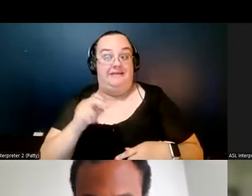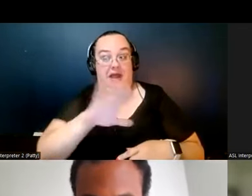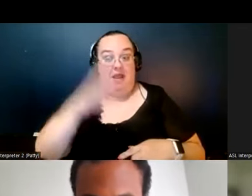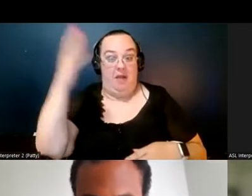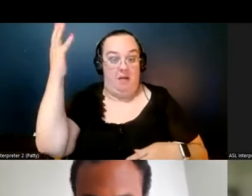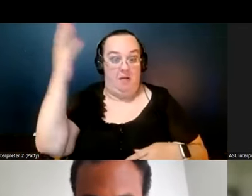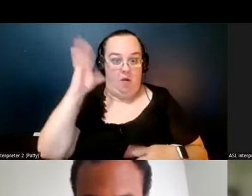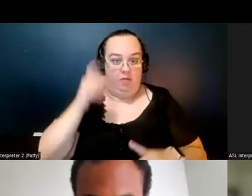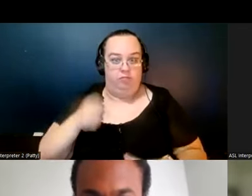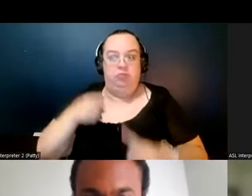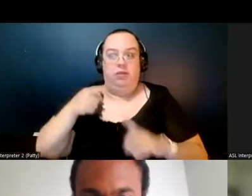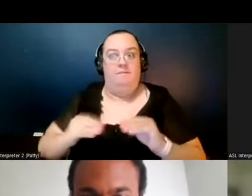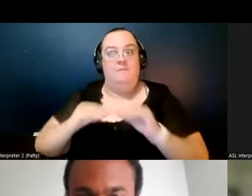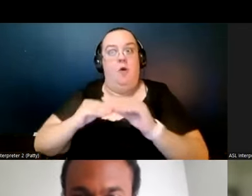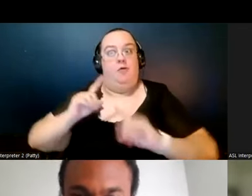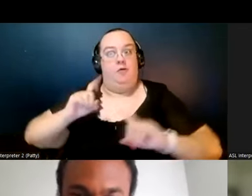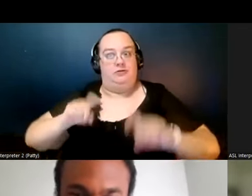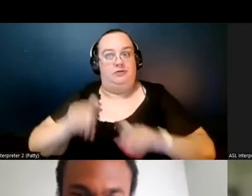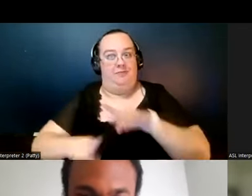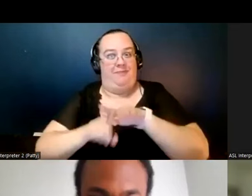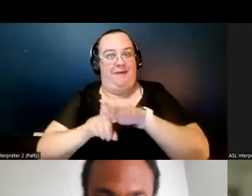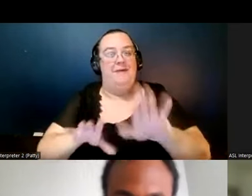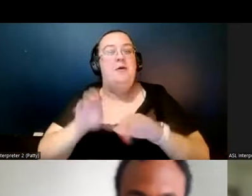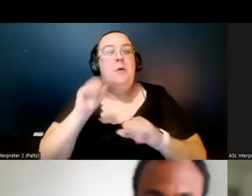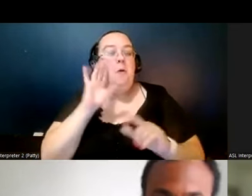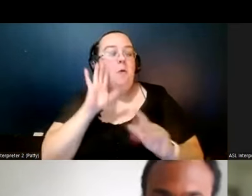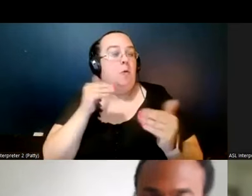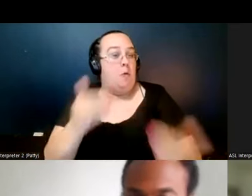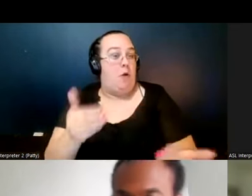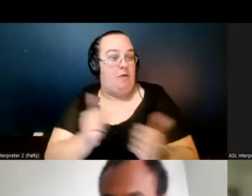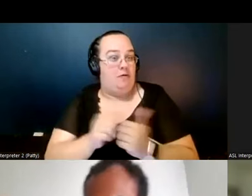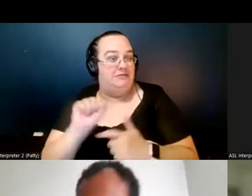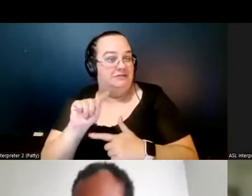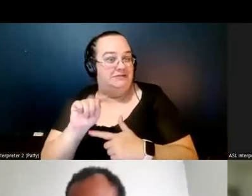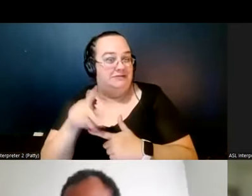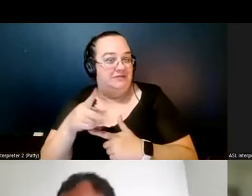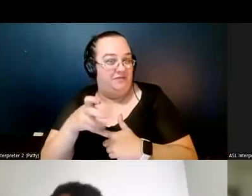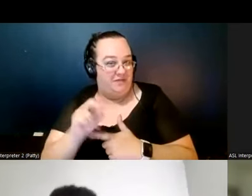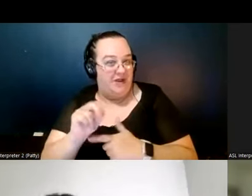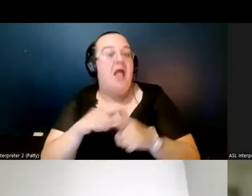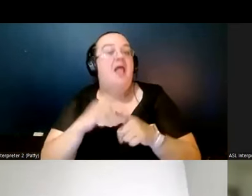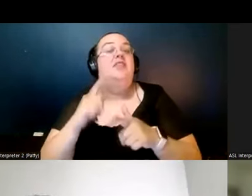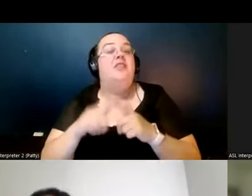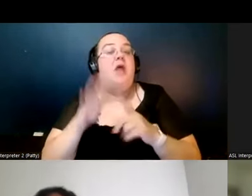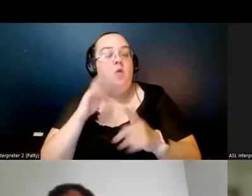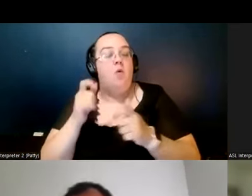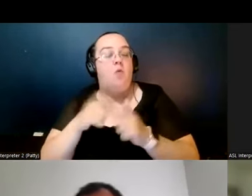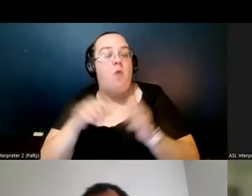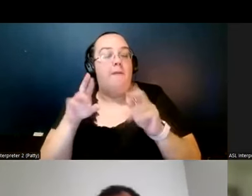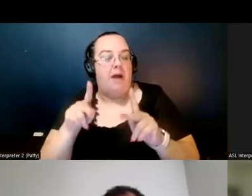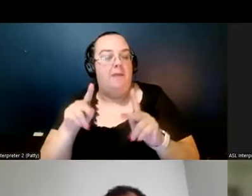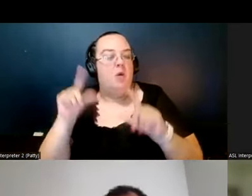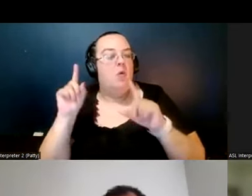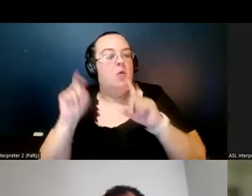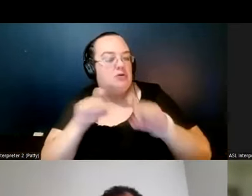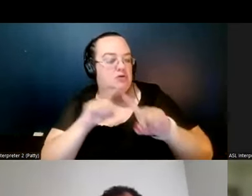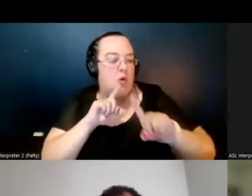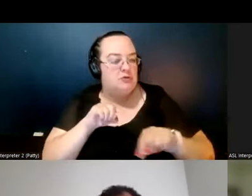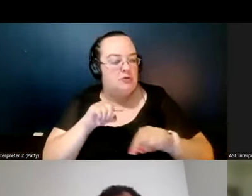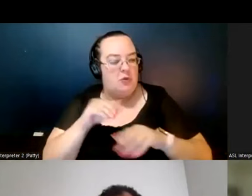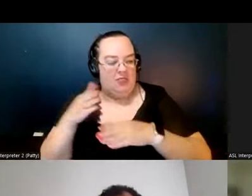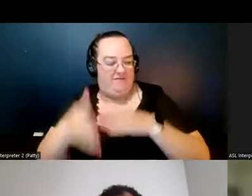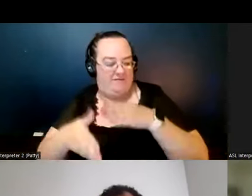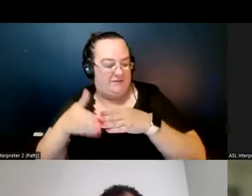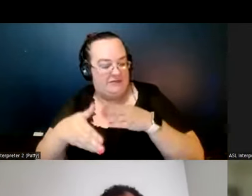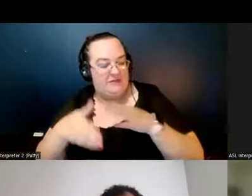have even more questions. So why don't we go ahead with Stephen, and then we'll do a wrap up of Q&A at the end. And while